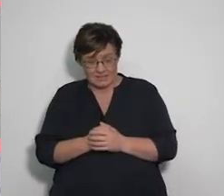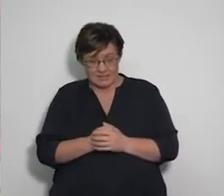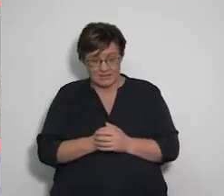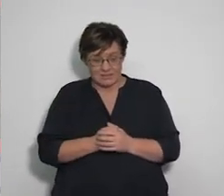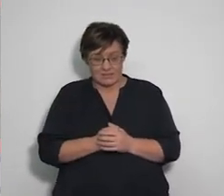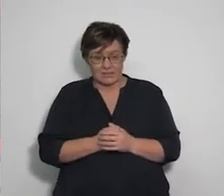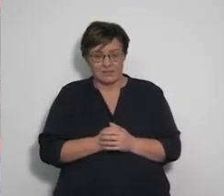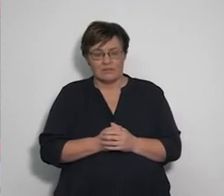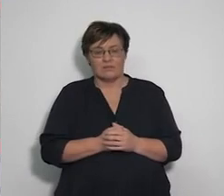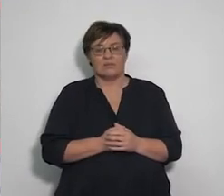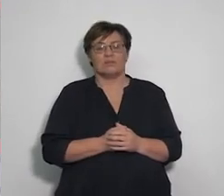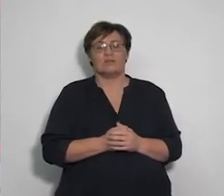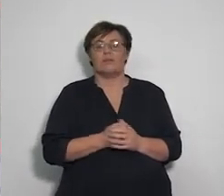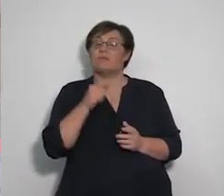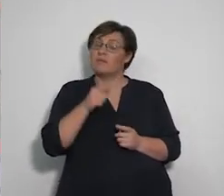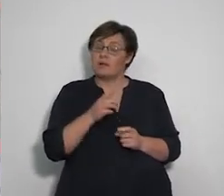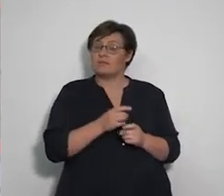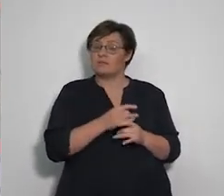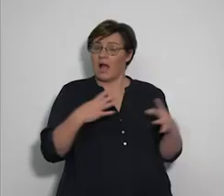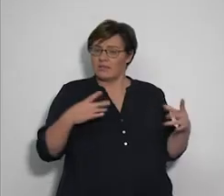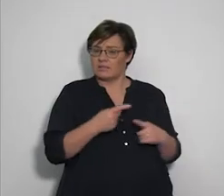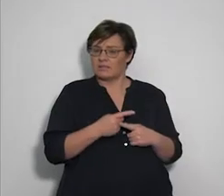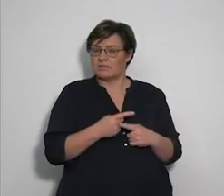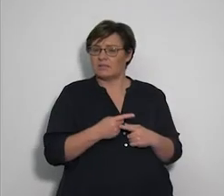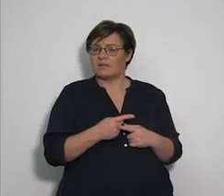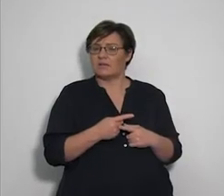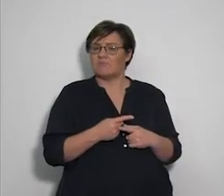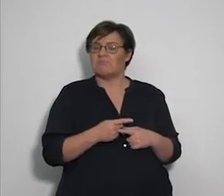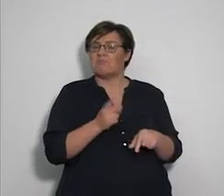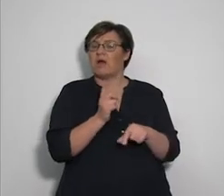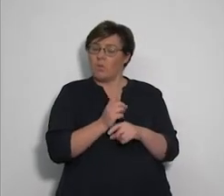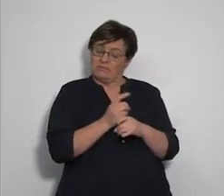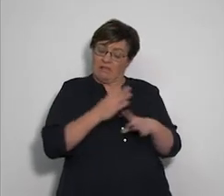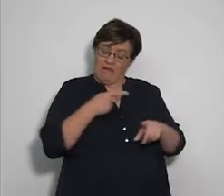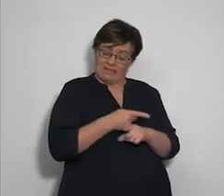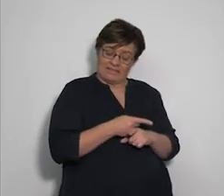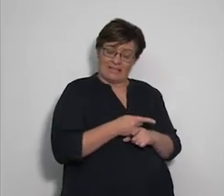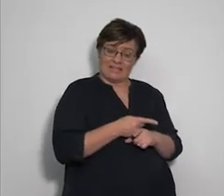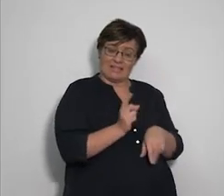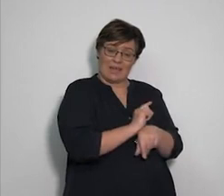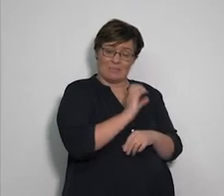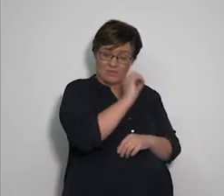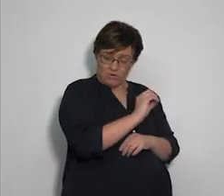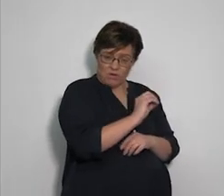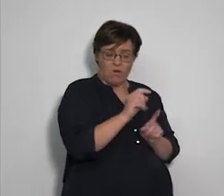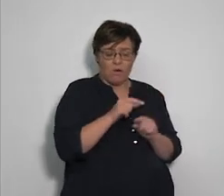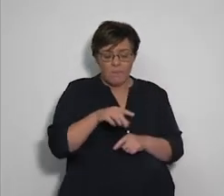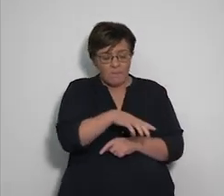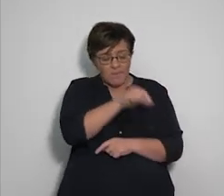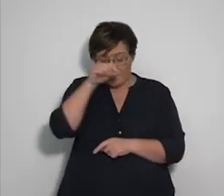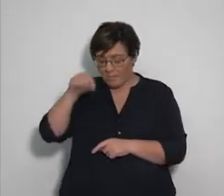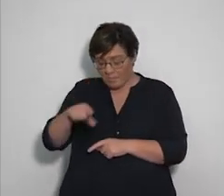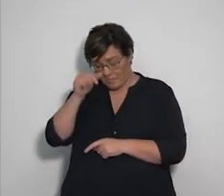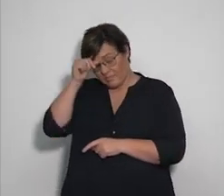cells down the microscope. And at the beginning, time 0, we find in our